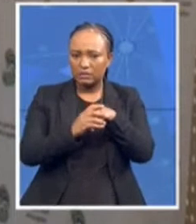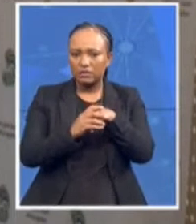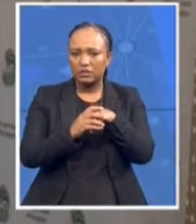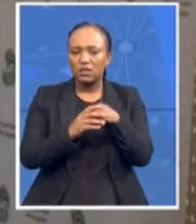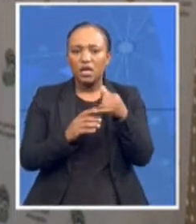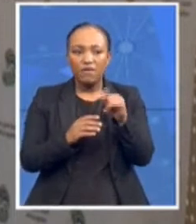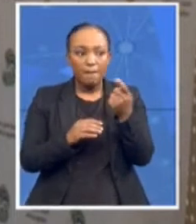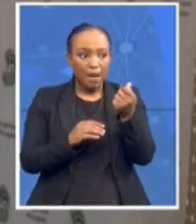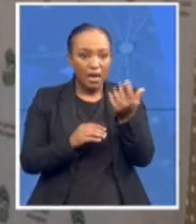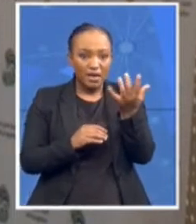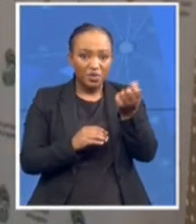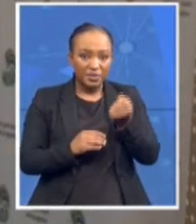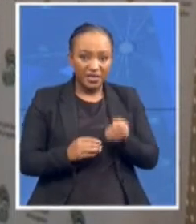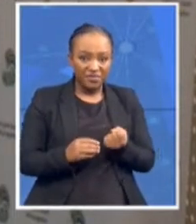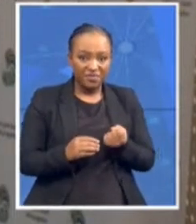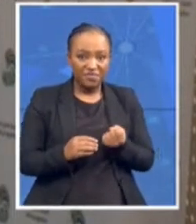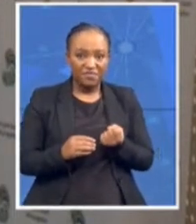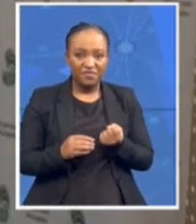inappropriately,